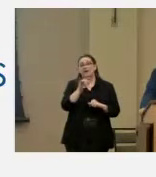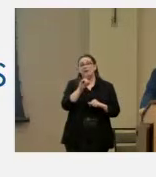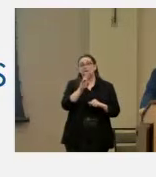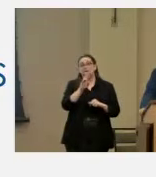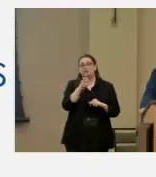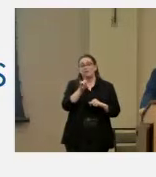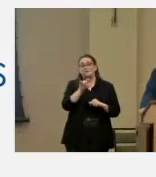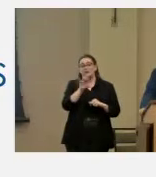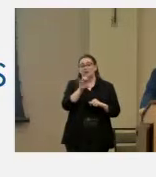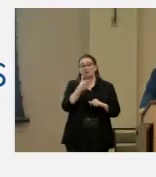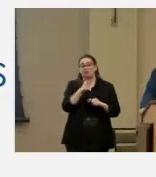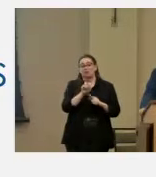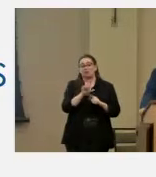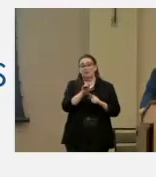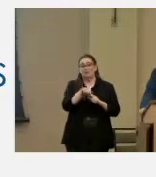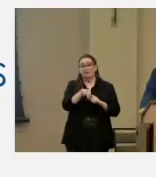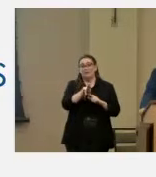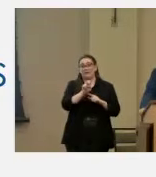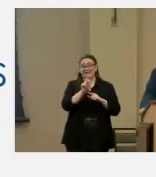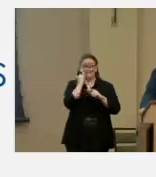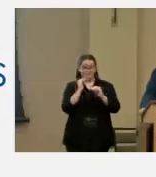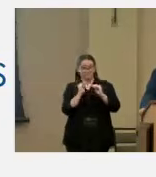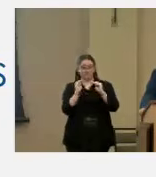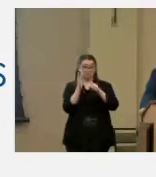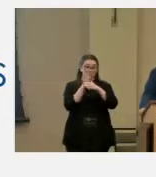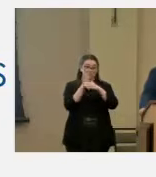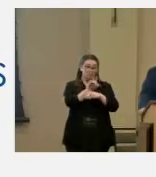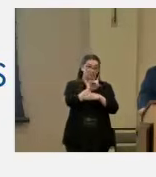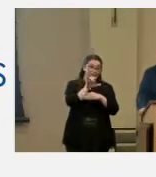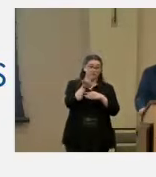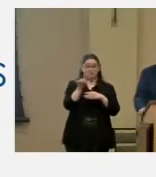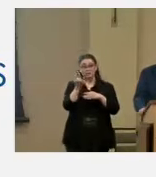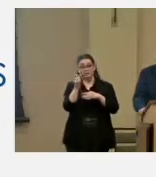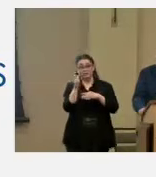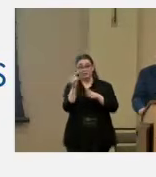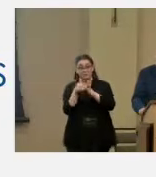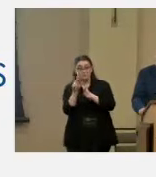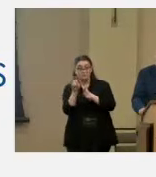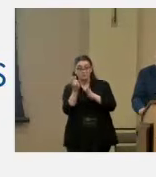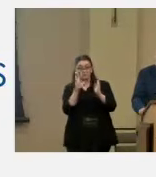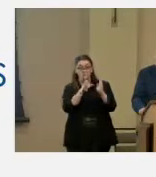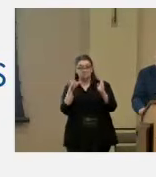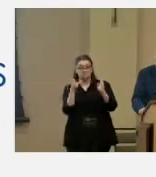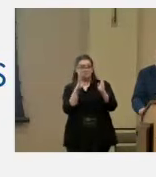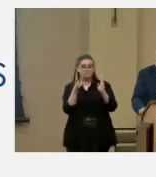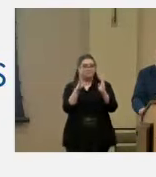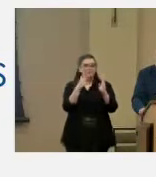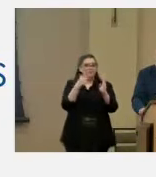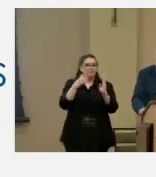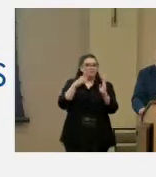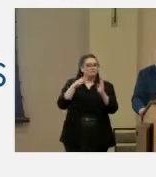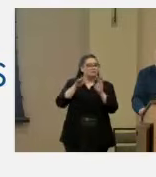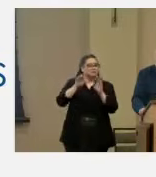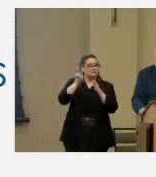hydroxychloroquine blood levels between 800 and 1200, for example, are very good at assessing the risk for